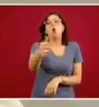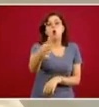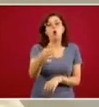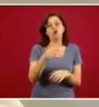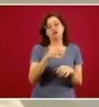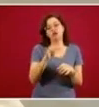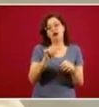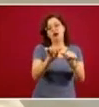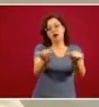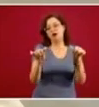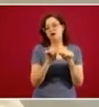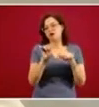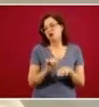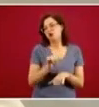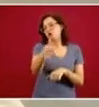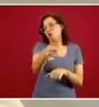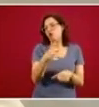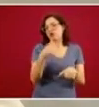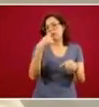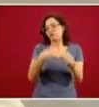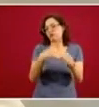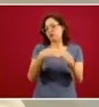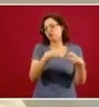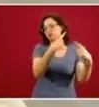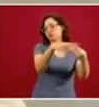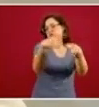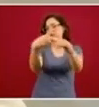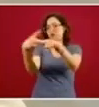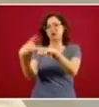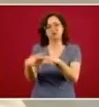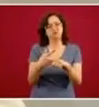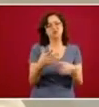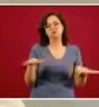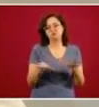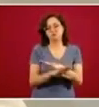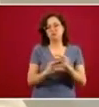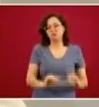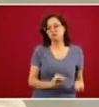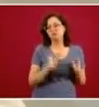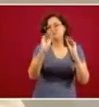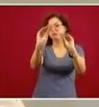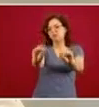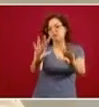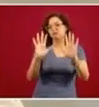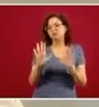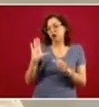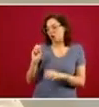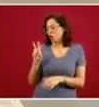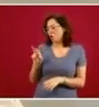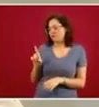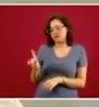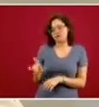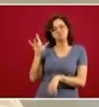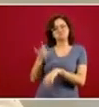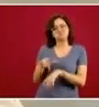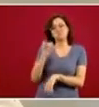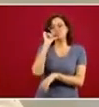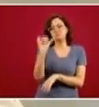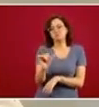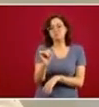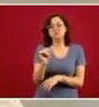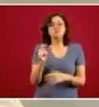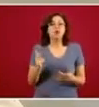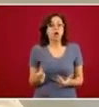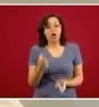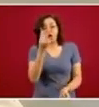recalled from their duties when it came to treating COVID-19 patients. All interns within the National